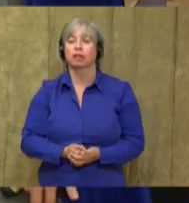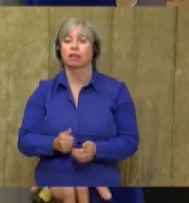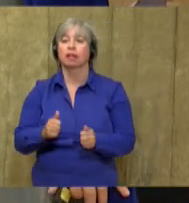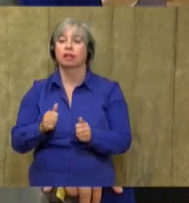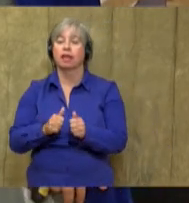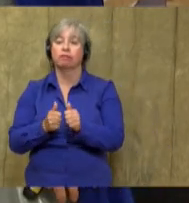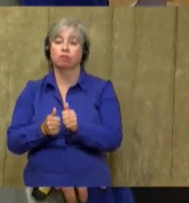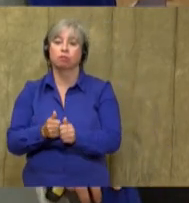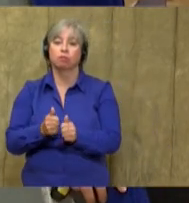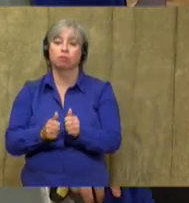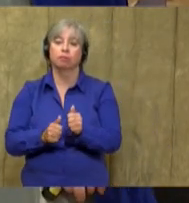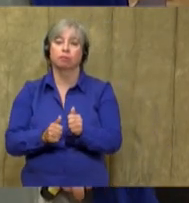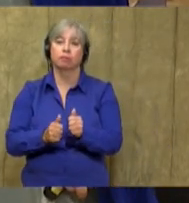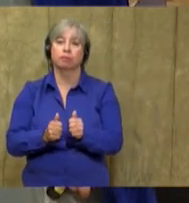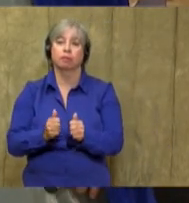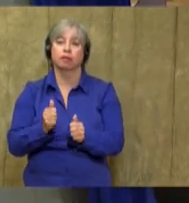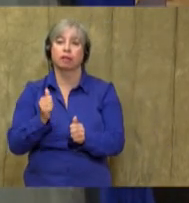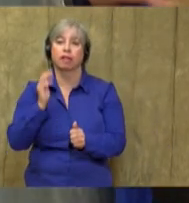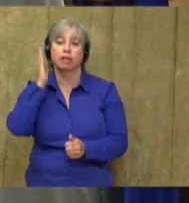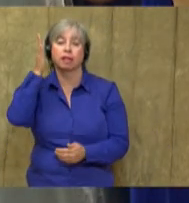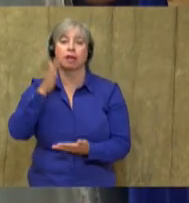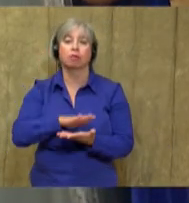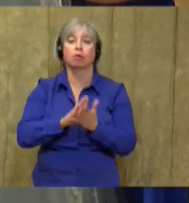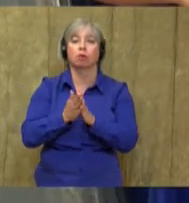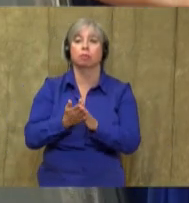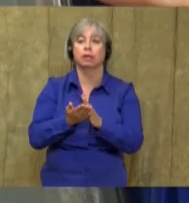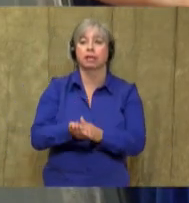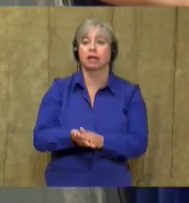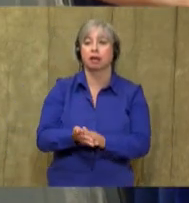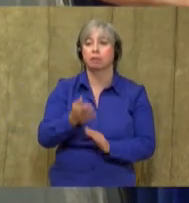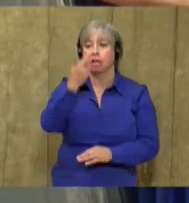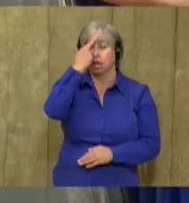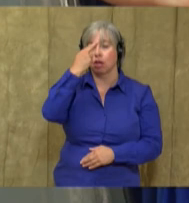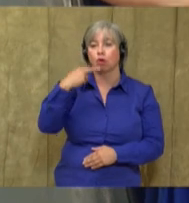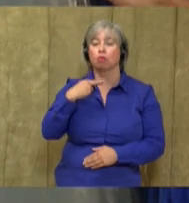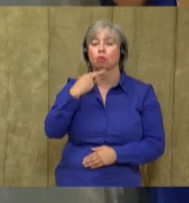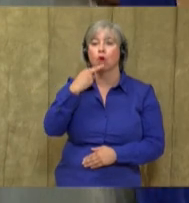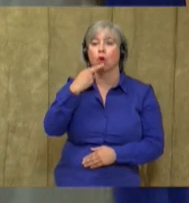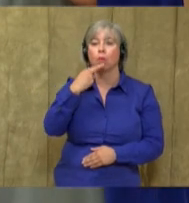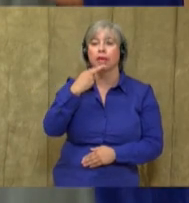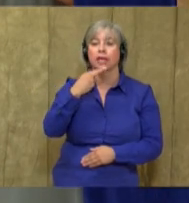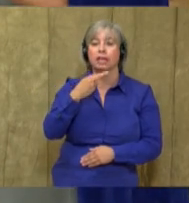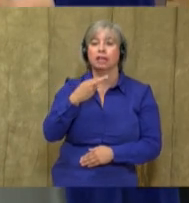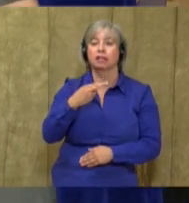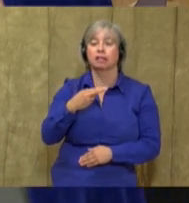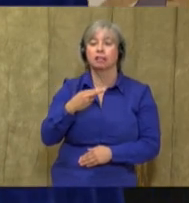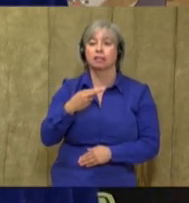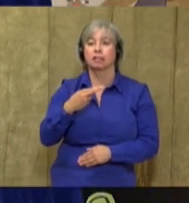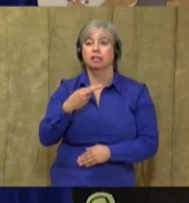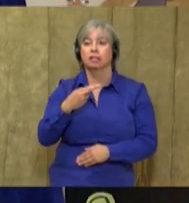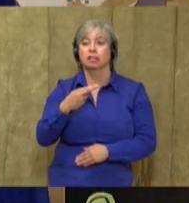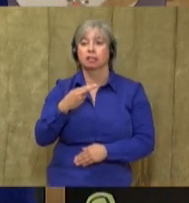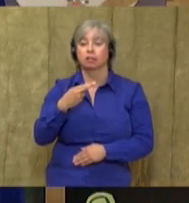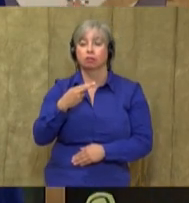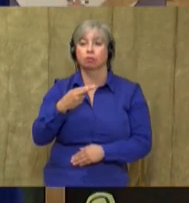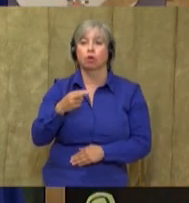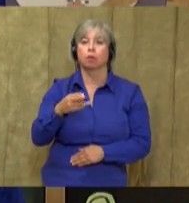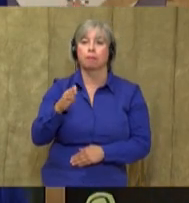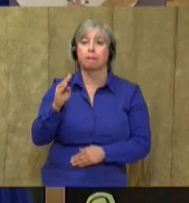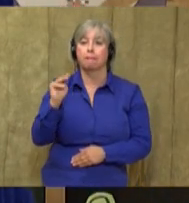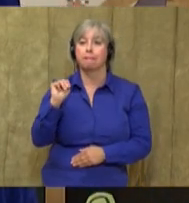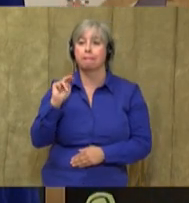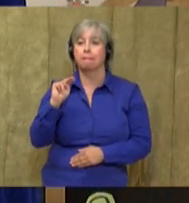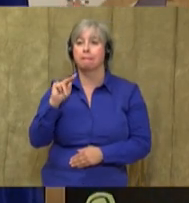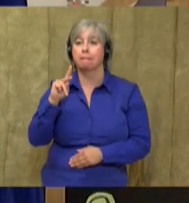bankers of the Roman Catholic Church. Here we go, back to that power of the Roman Catholic Church. The Roman